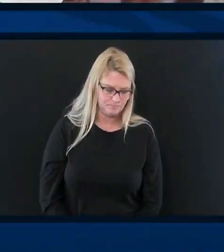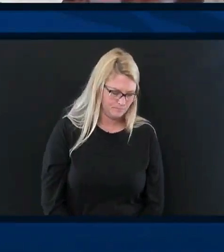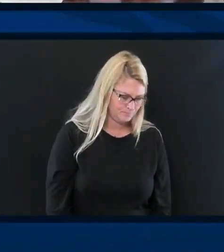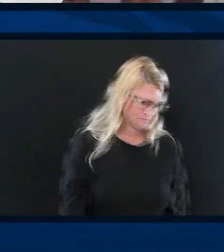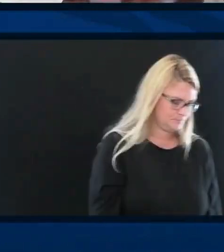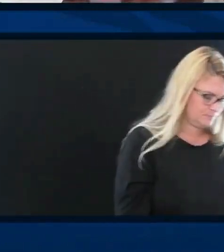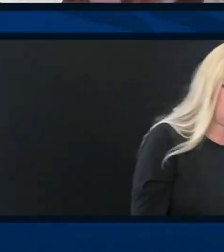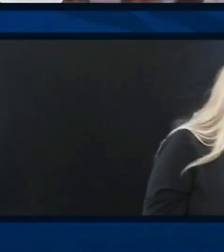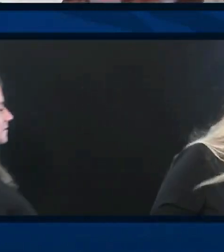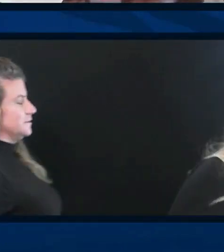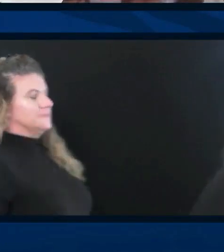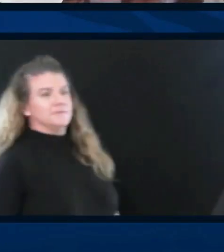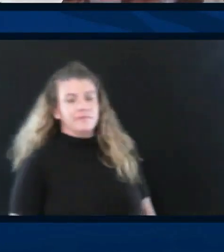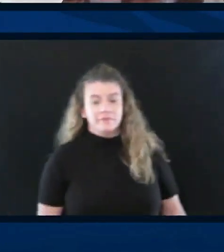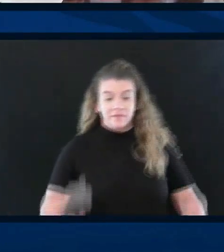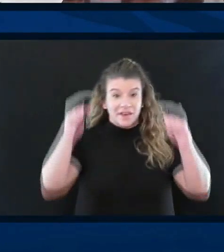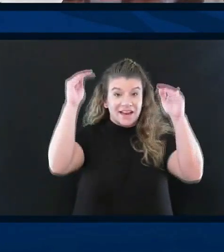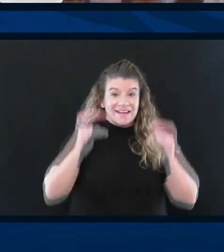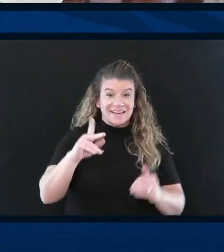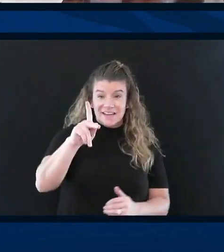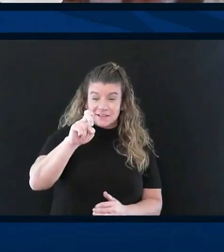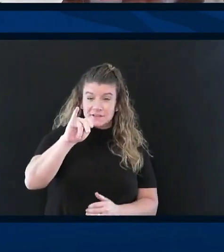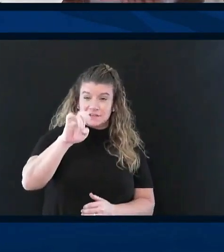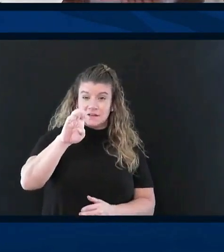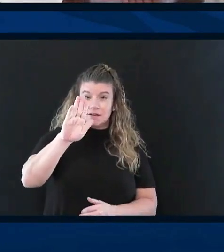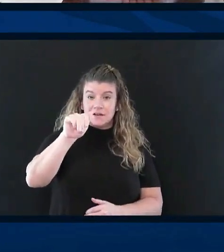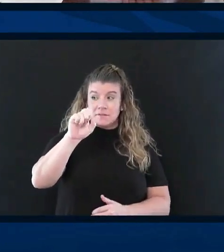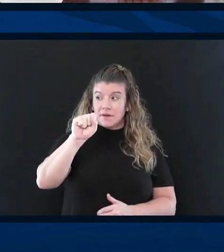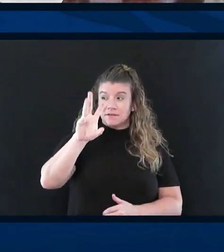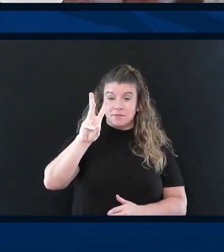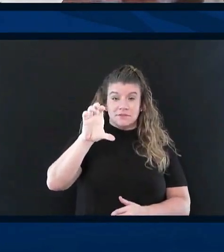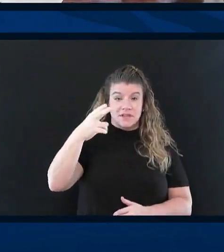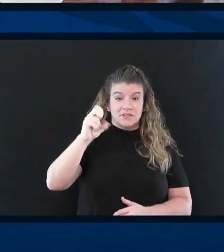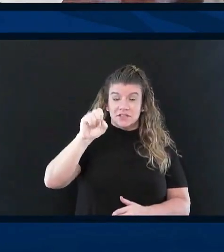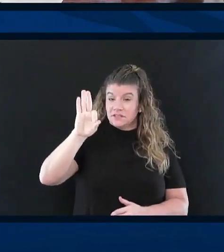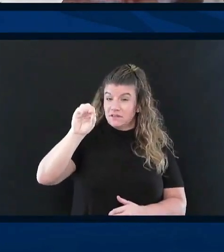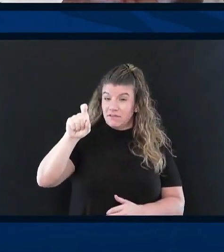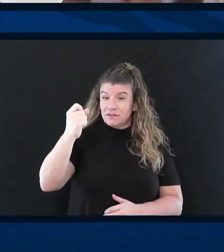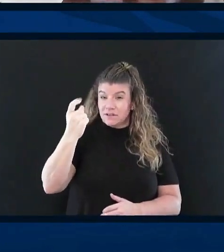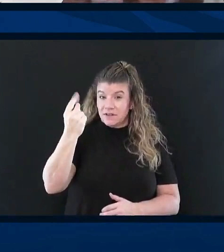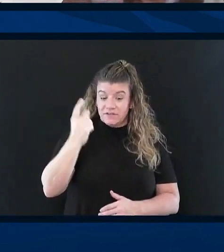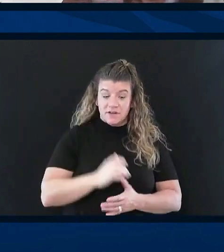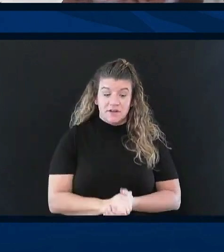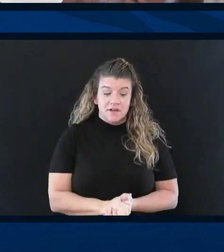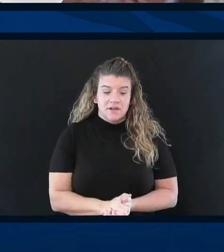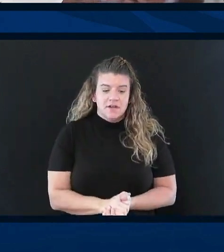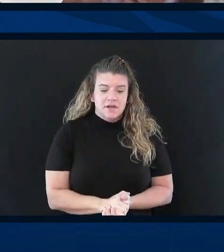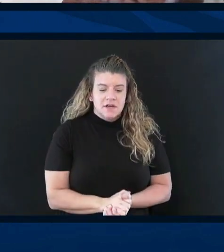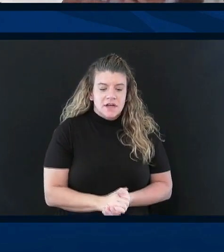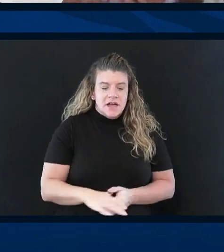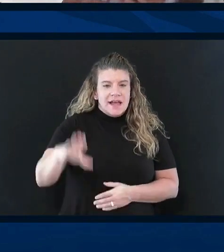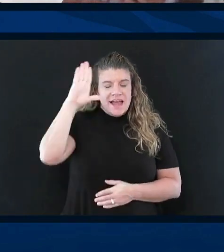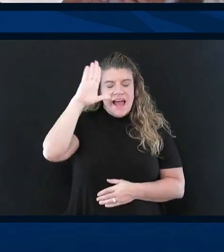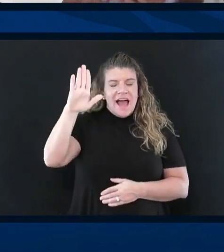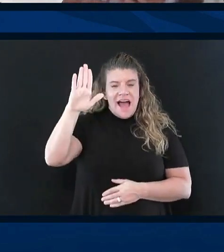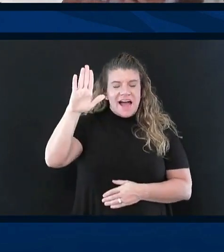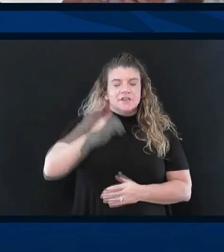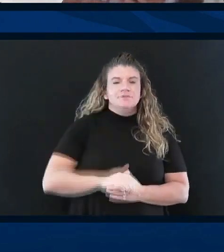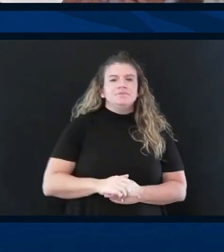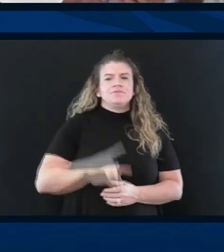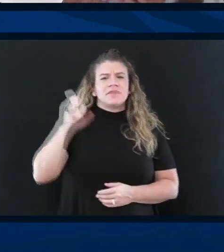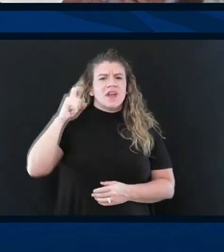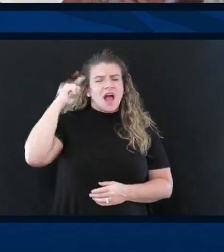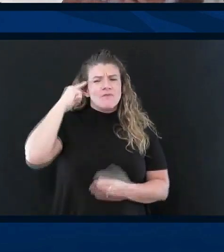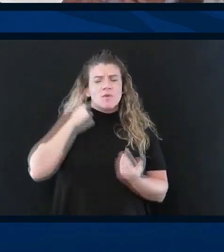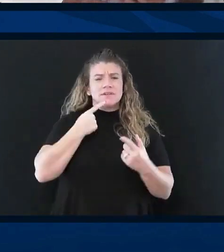Kenny Bass with WCHS and Fox 11. Hi, this is Kenny Bass with Channel 8 and Fox 11. Governor, it was